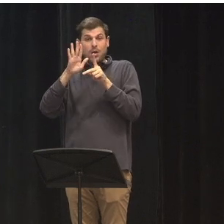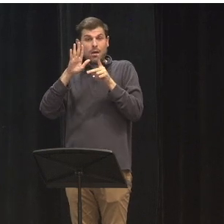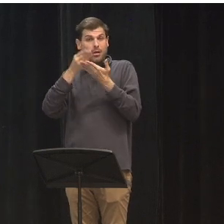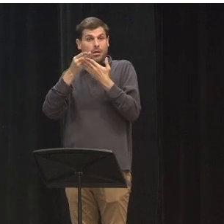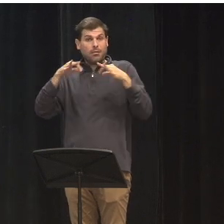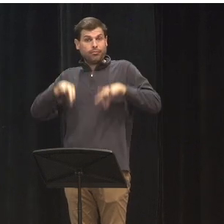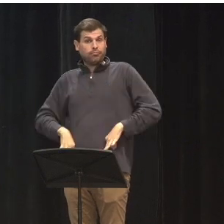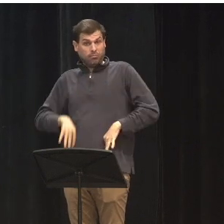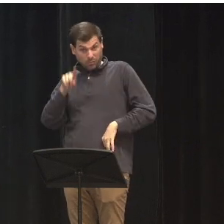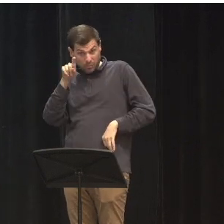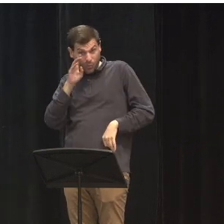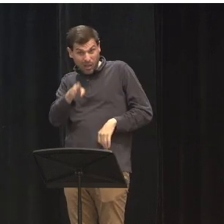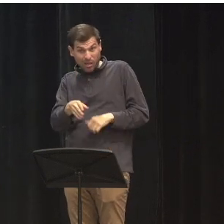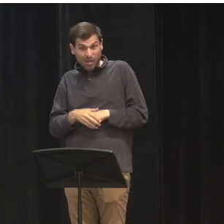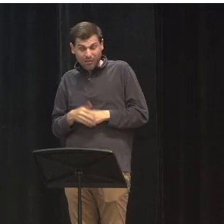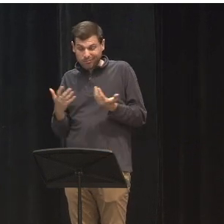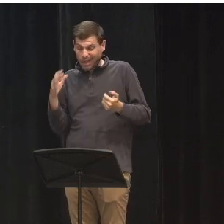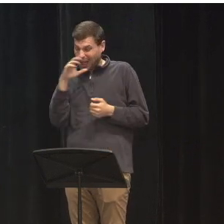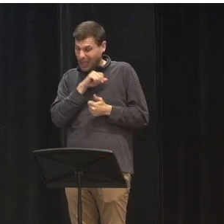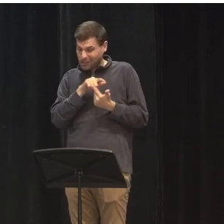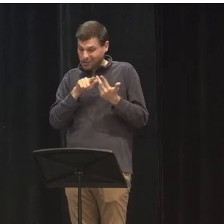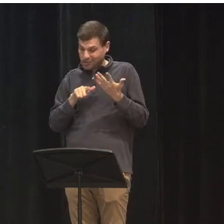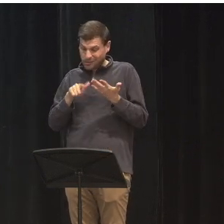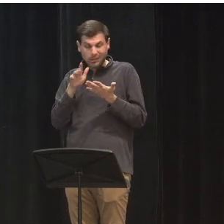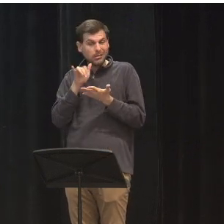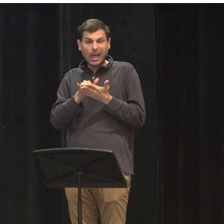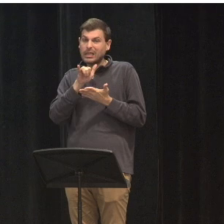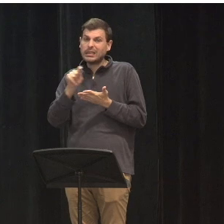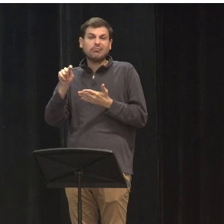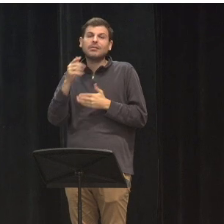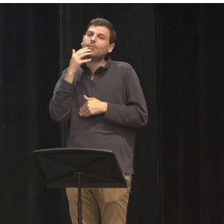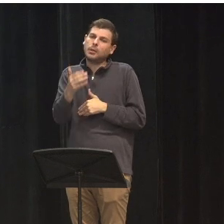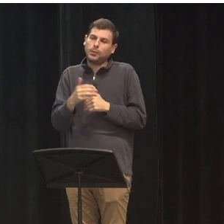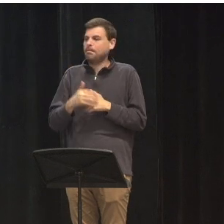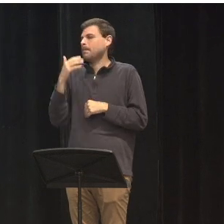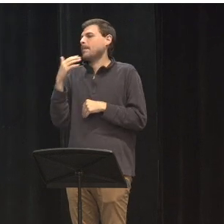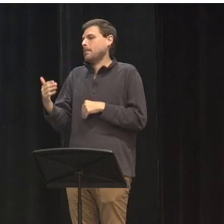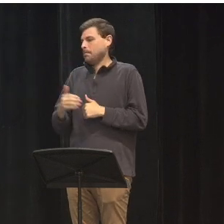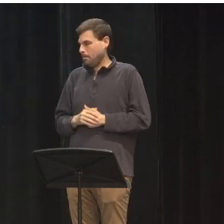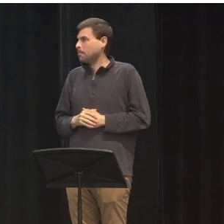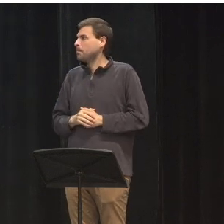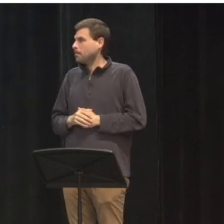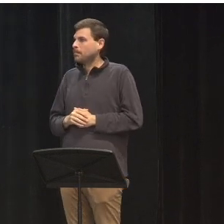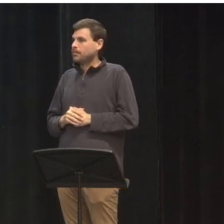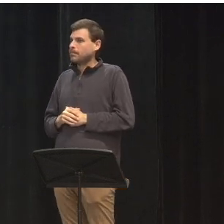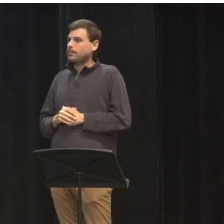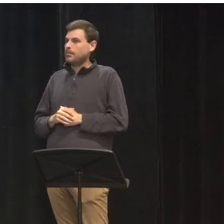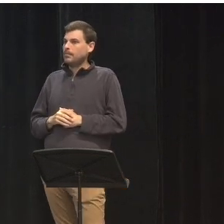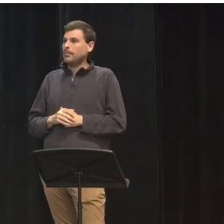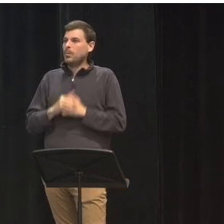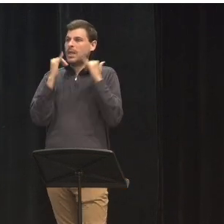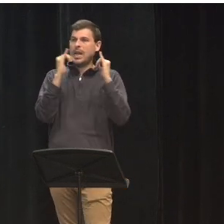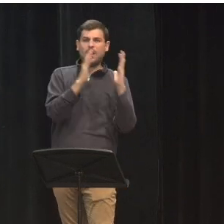reboot? And I guess that's it. Thank you very much. Thank you, Mr. Doherty. Okay, we're gonna go back